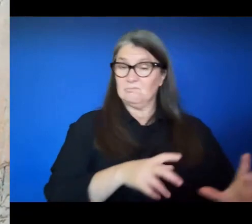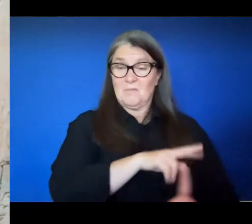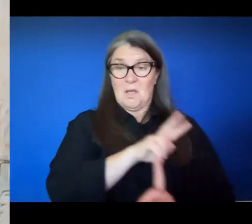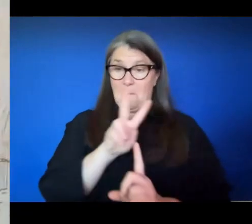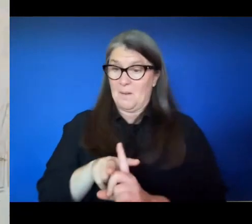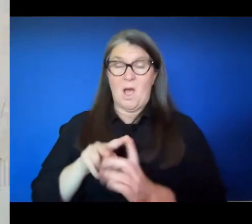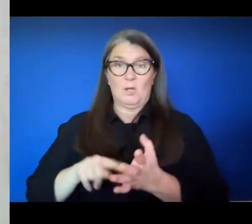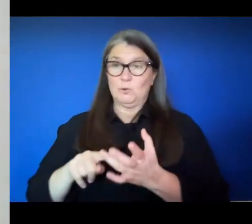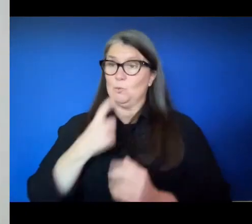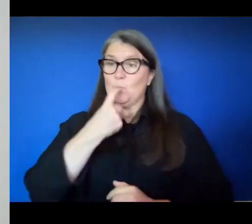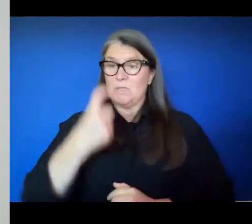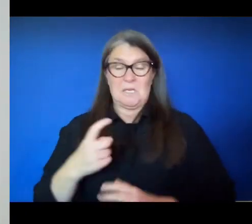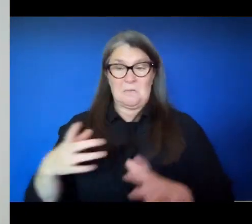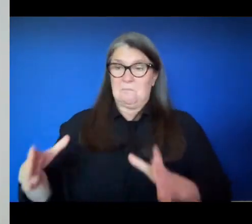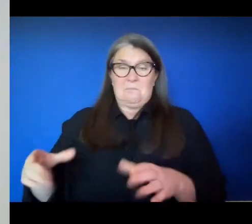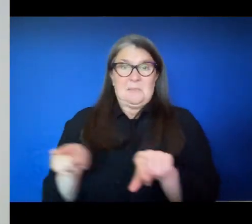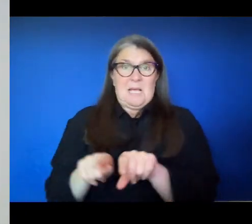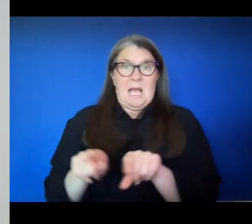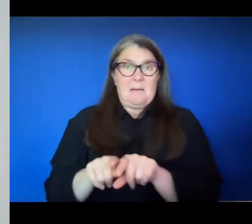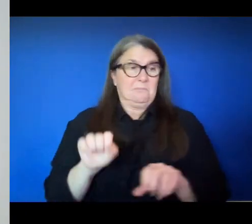institution, that there are these